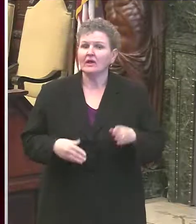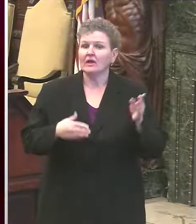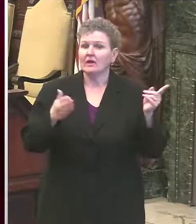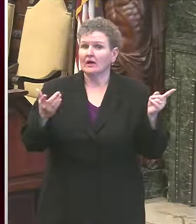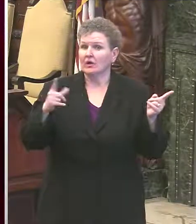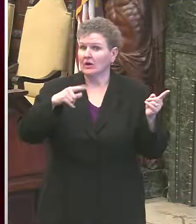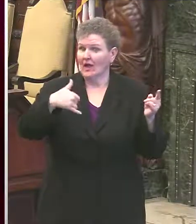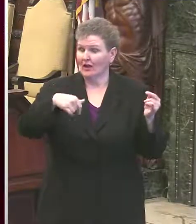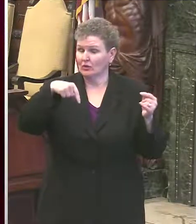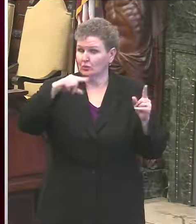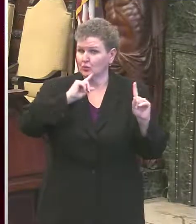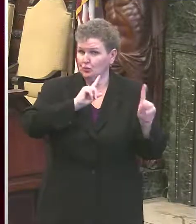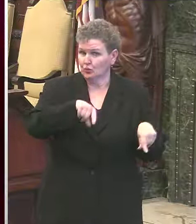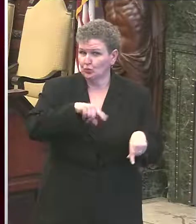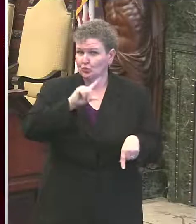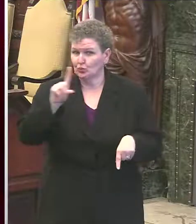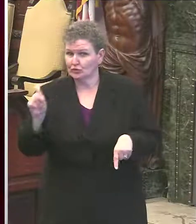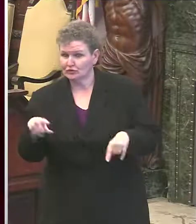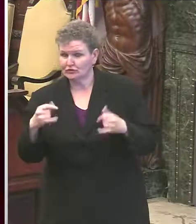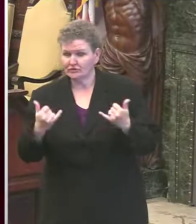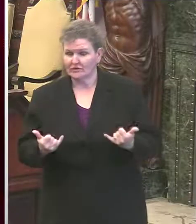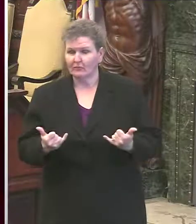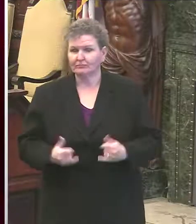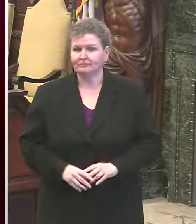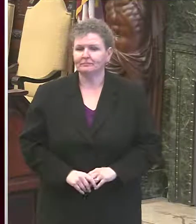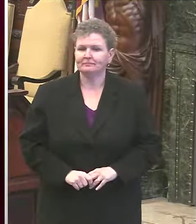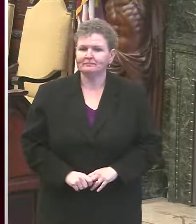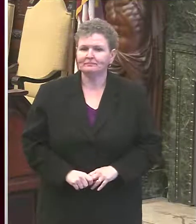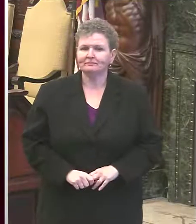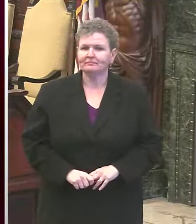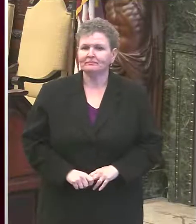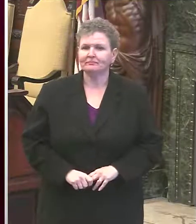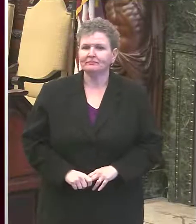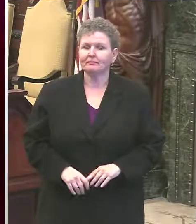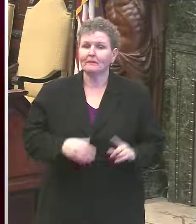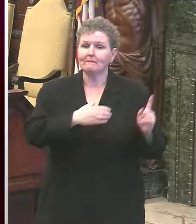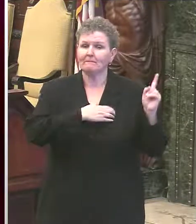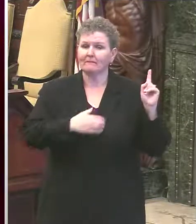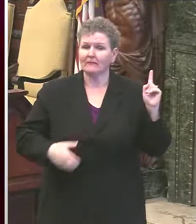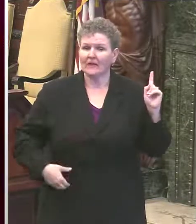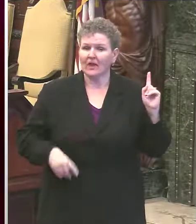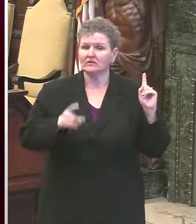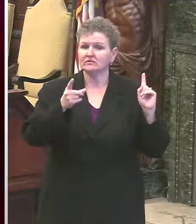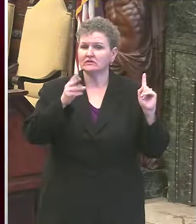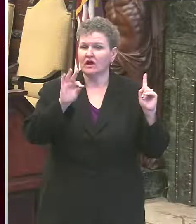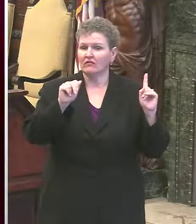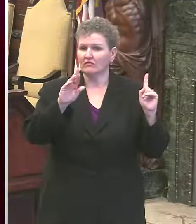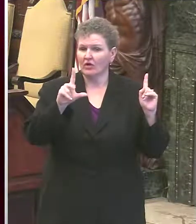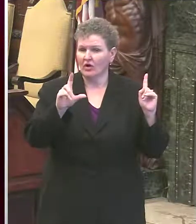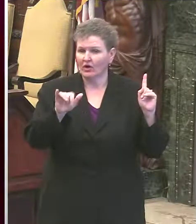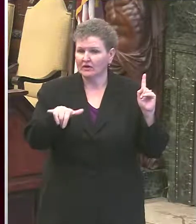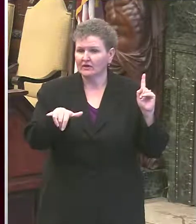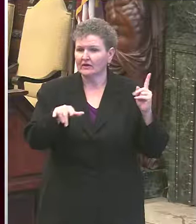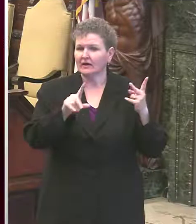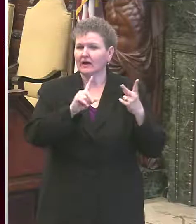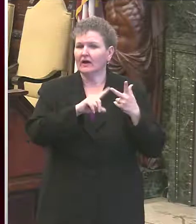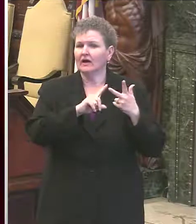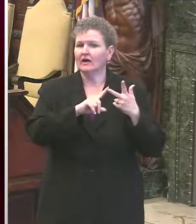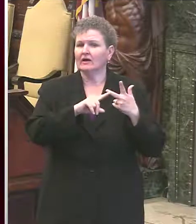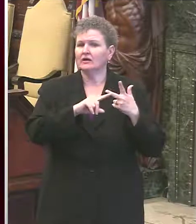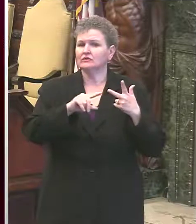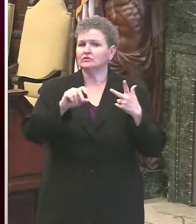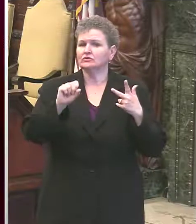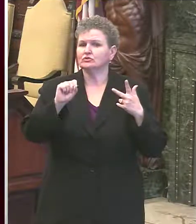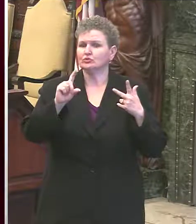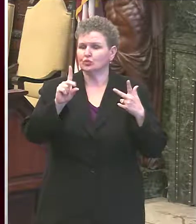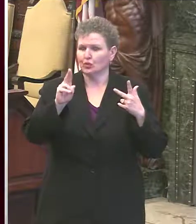to Q&A for members of the press. In addition to Mayor Kenny and Dr. Farley, we are joined by Managing Director Tumar Alexander and